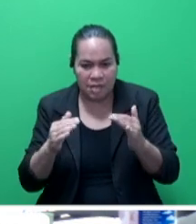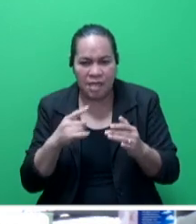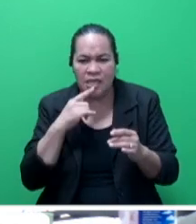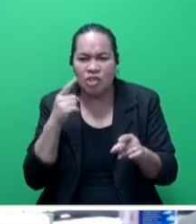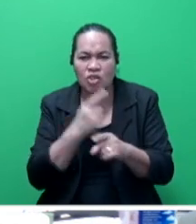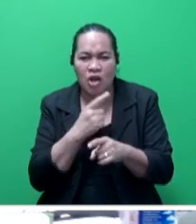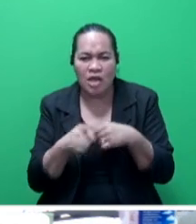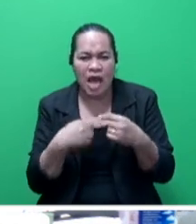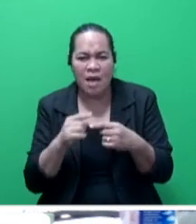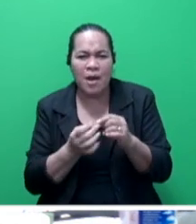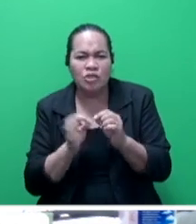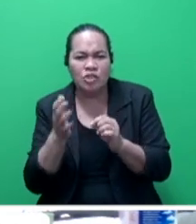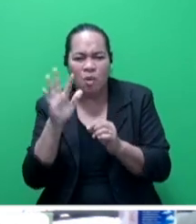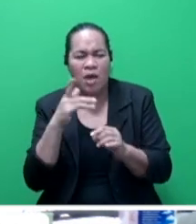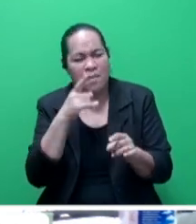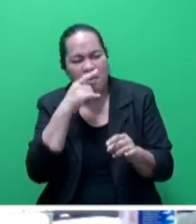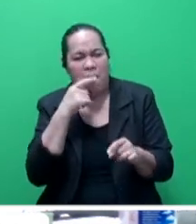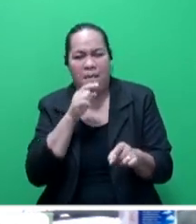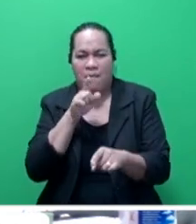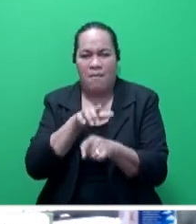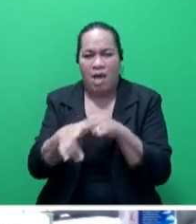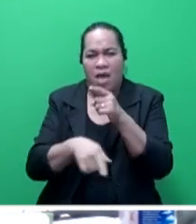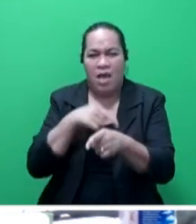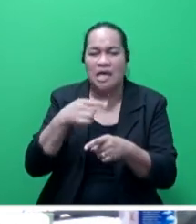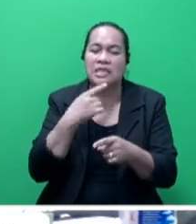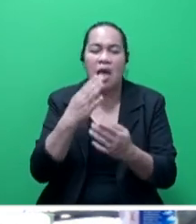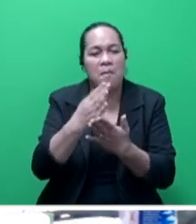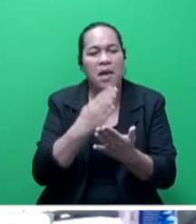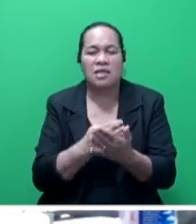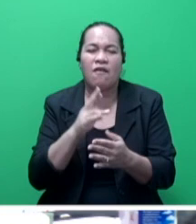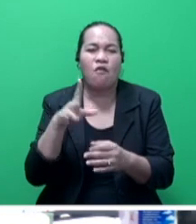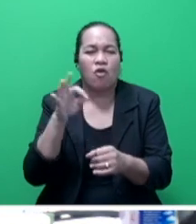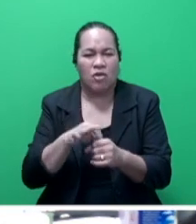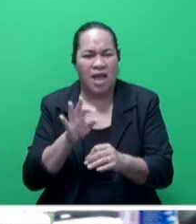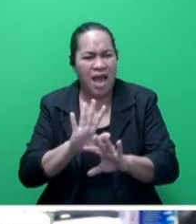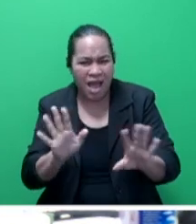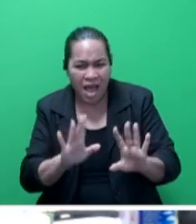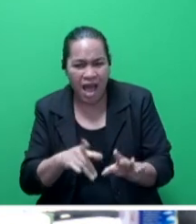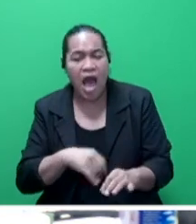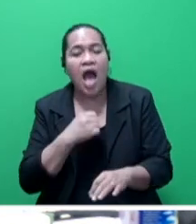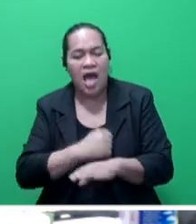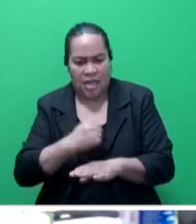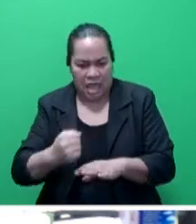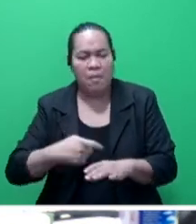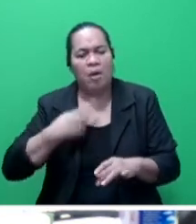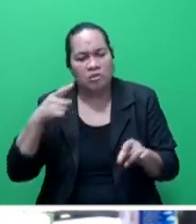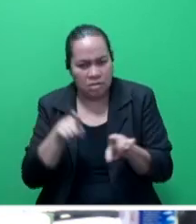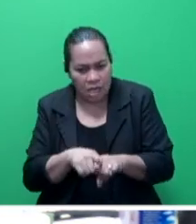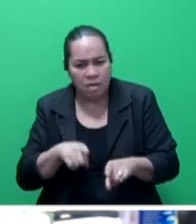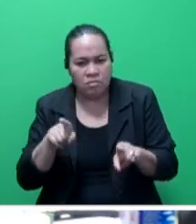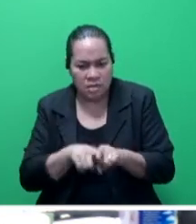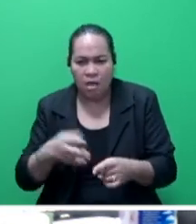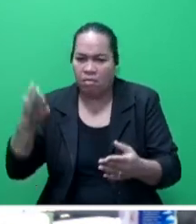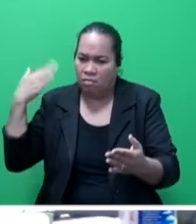it's an election budget. Mr. Speaker, sir, government has been consistent all these years. And as I've